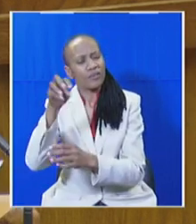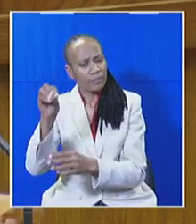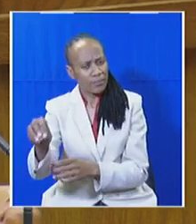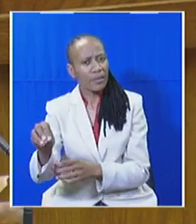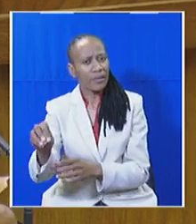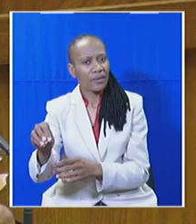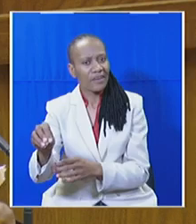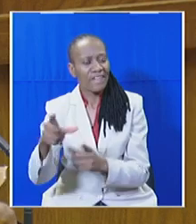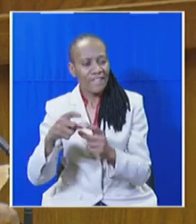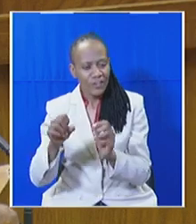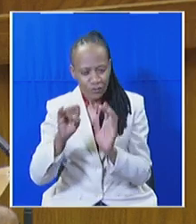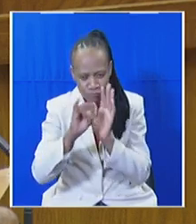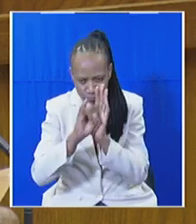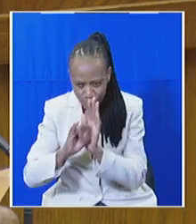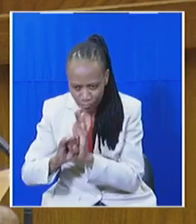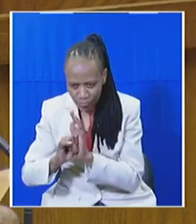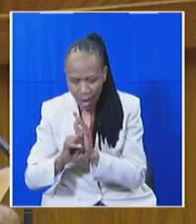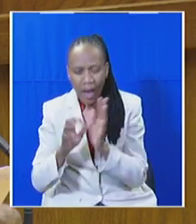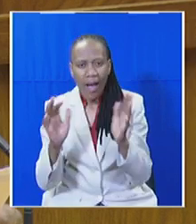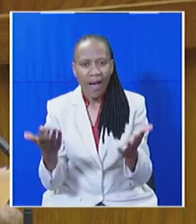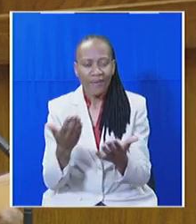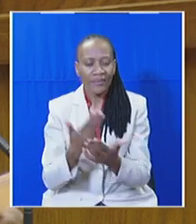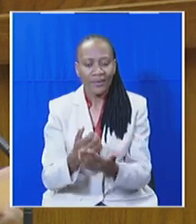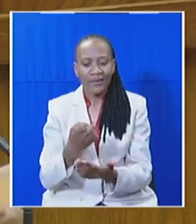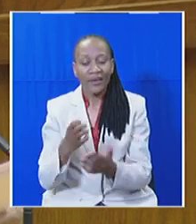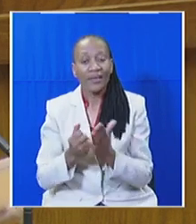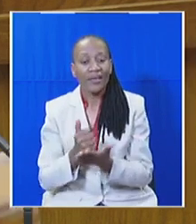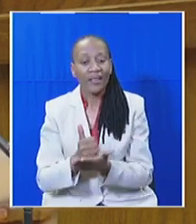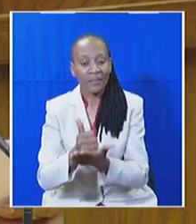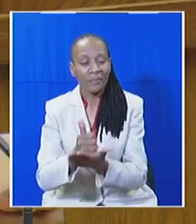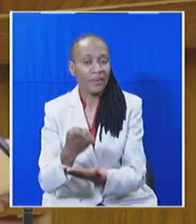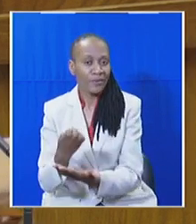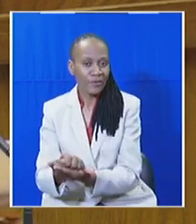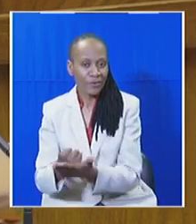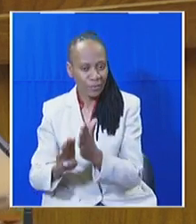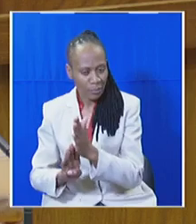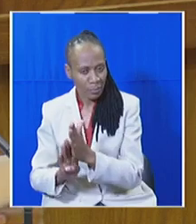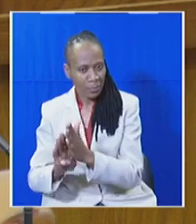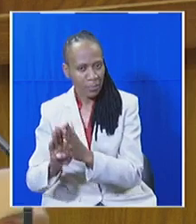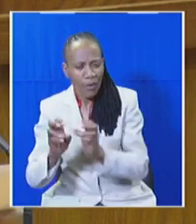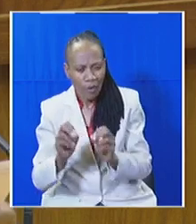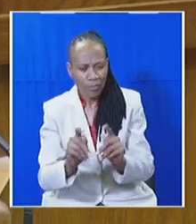identified the growth opportunities in our continent many years ago.